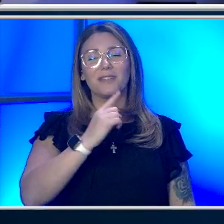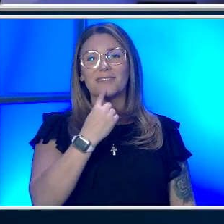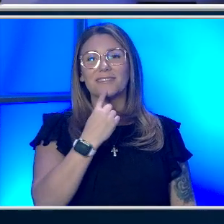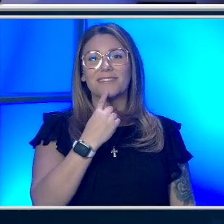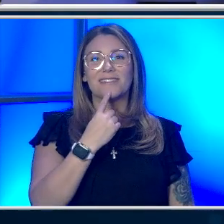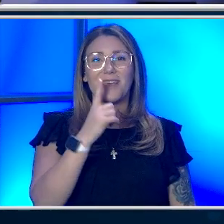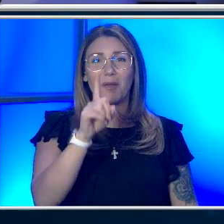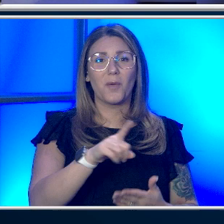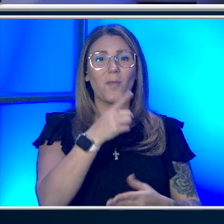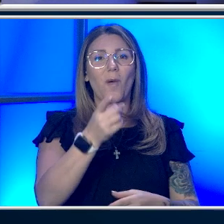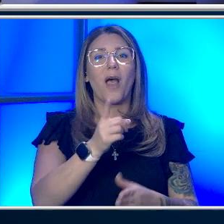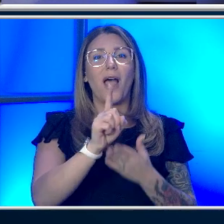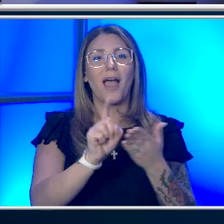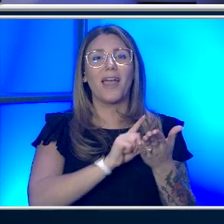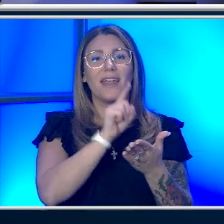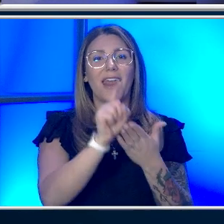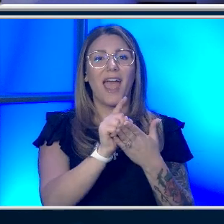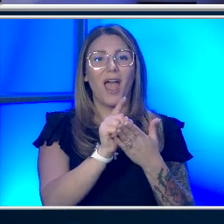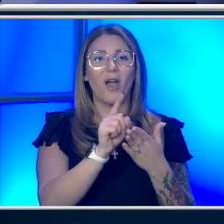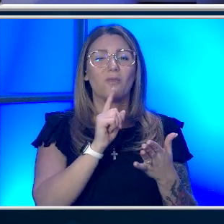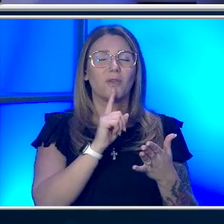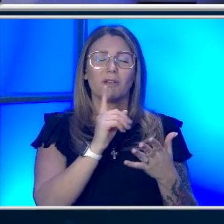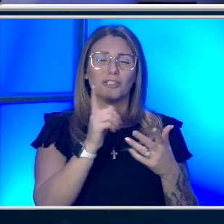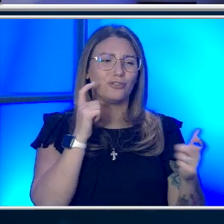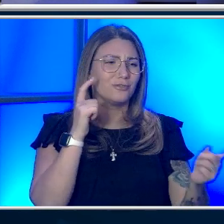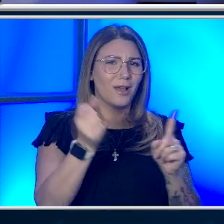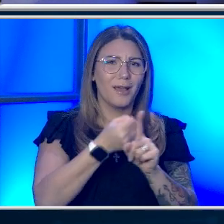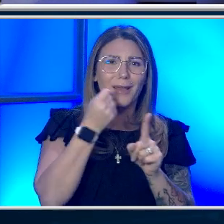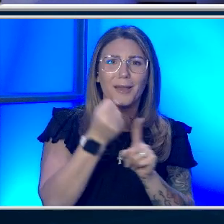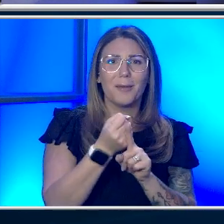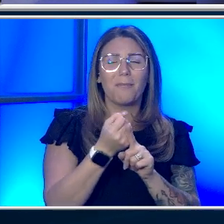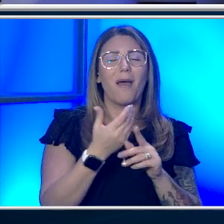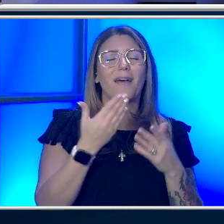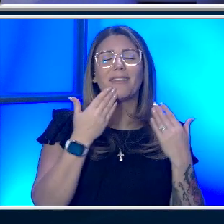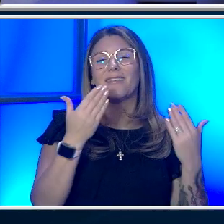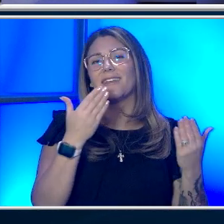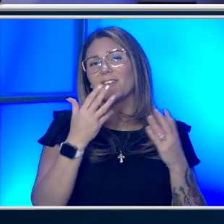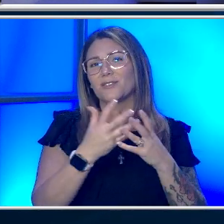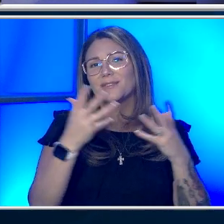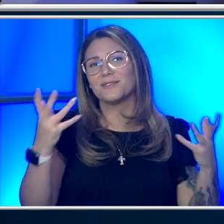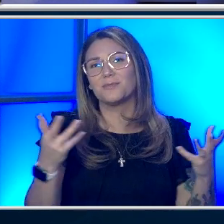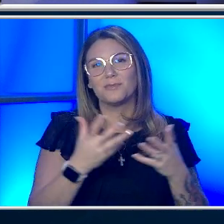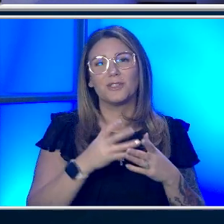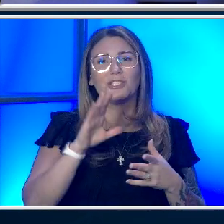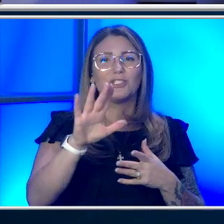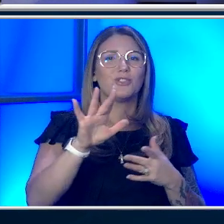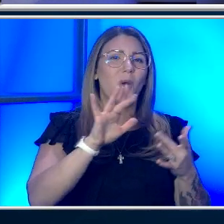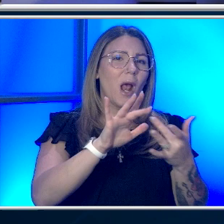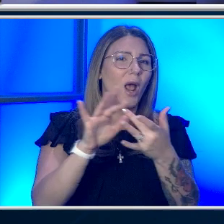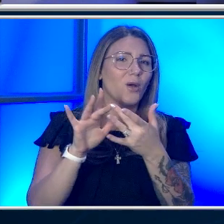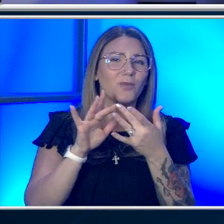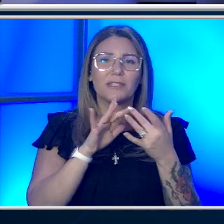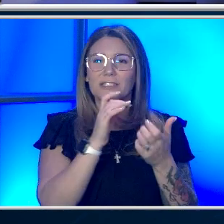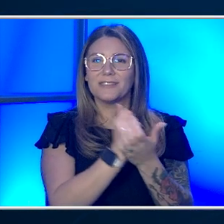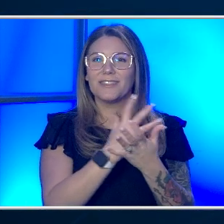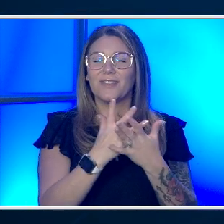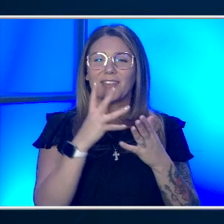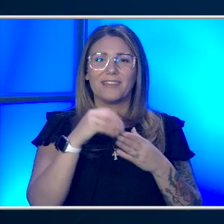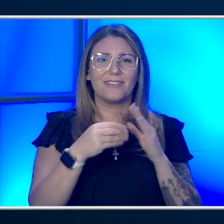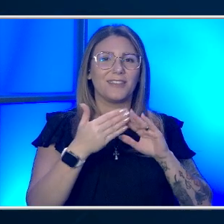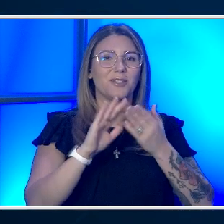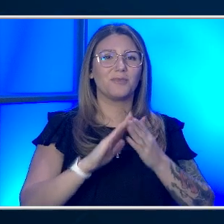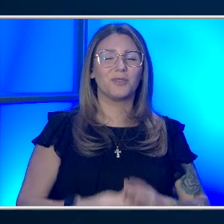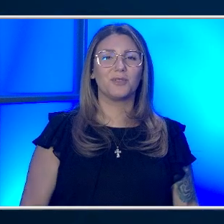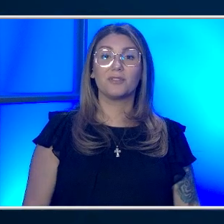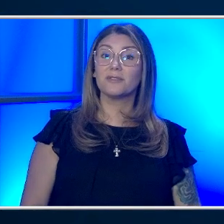this huge impact across the board. So, Chelsea, thank you for all your outreach and all the work you do in our community. Thank you so much. Dr. Hawkinson,